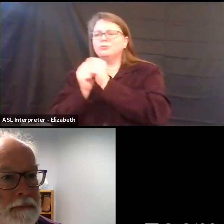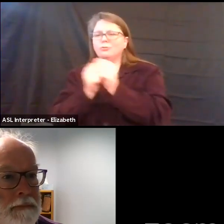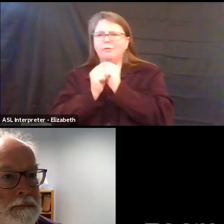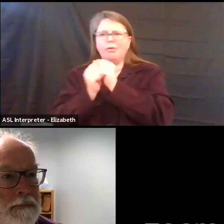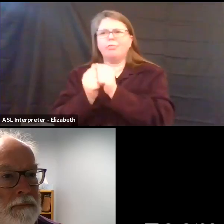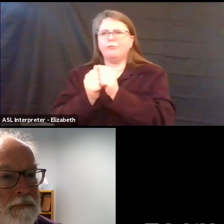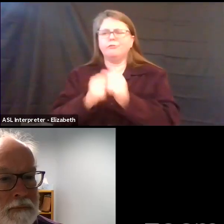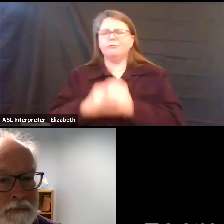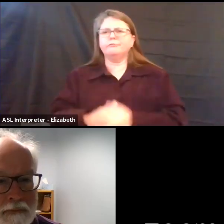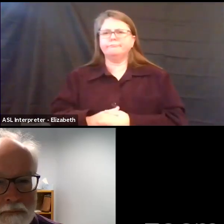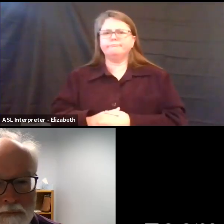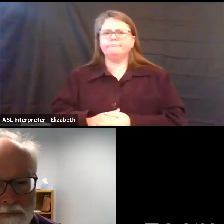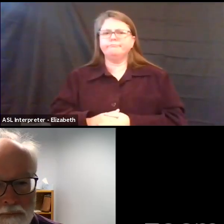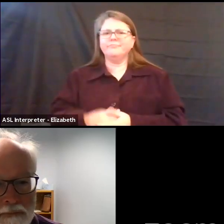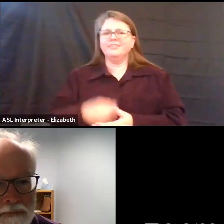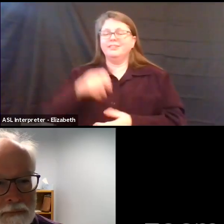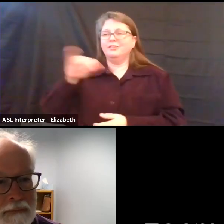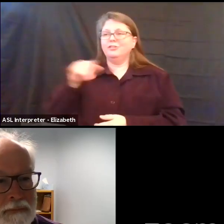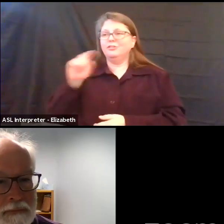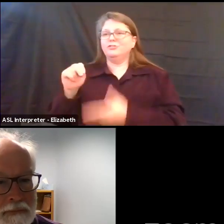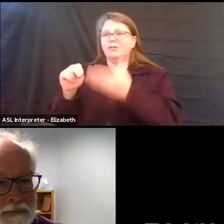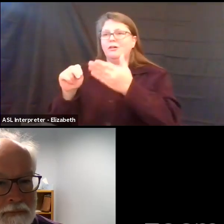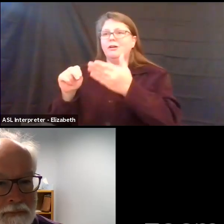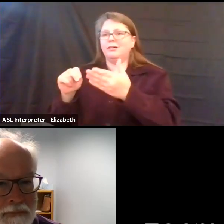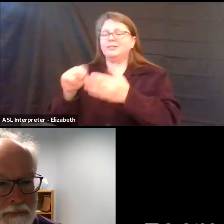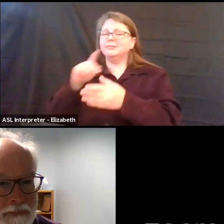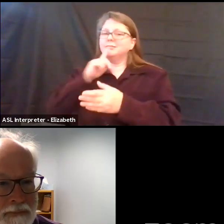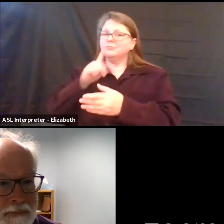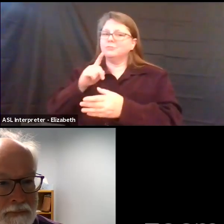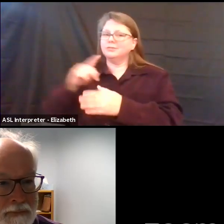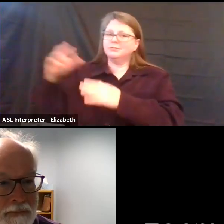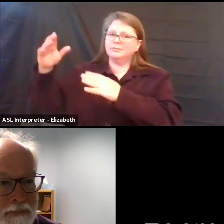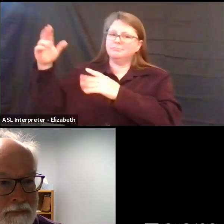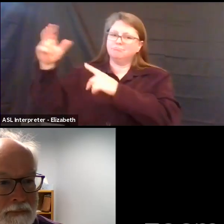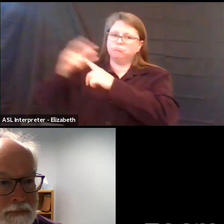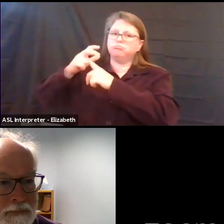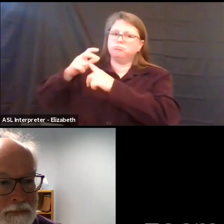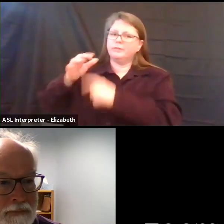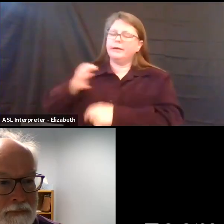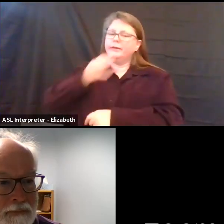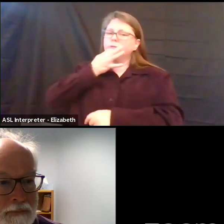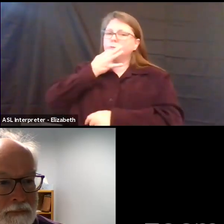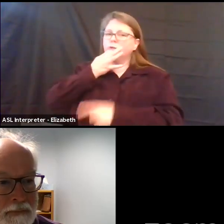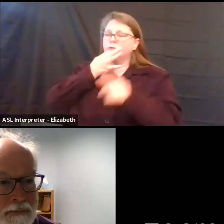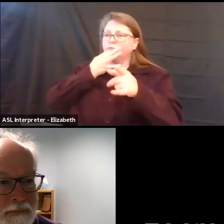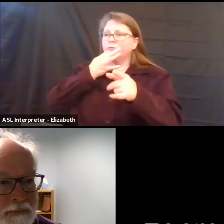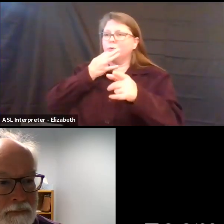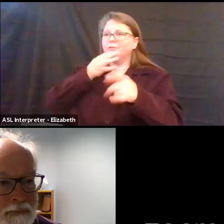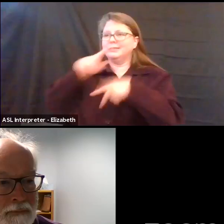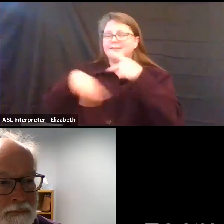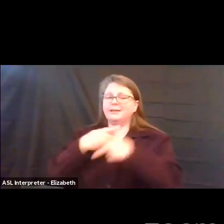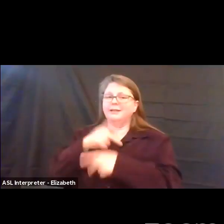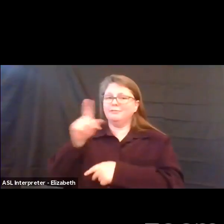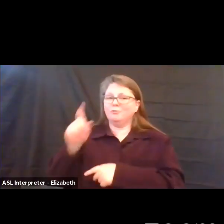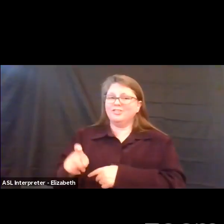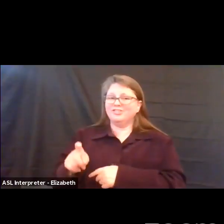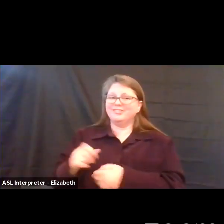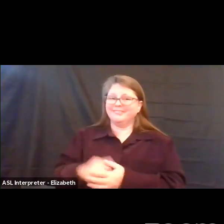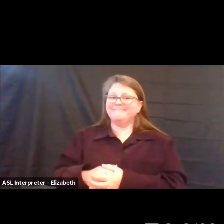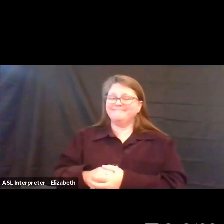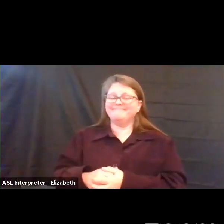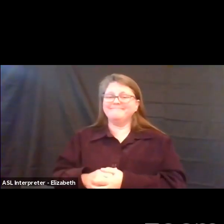state's premier expert on these kinds of questions. And finally, I wanted to introduce our representatives who are here